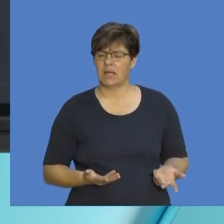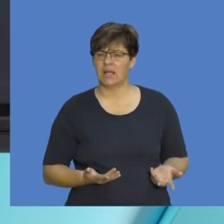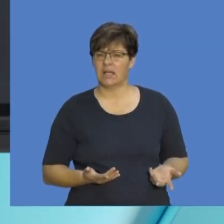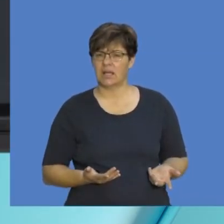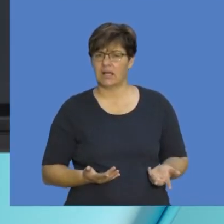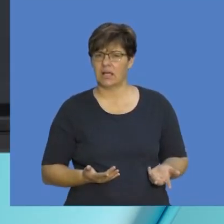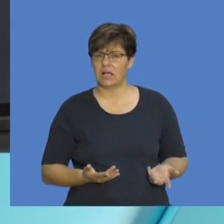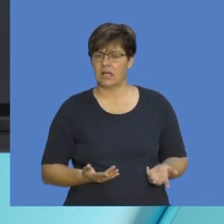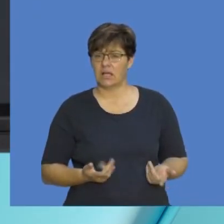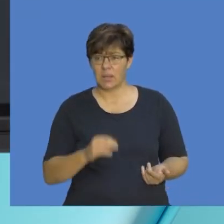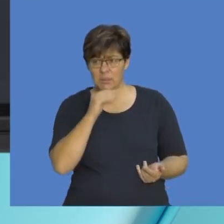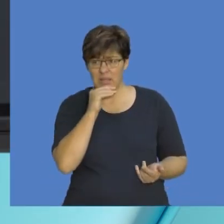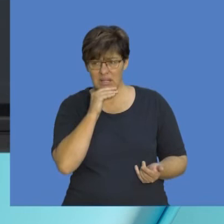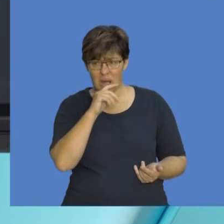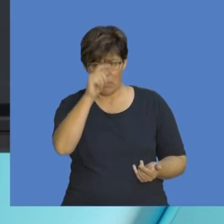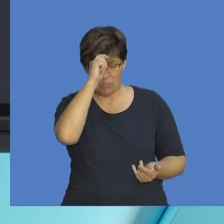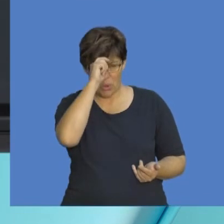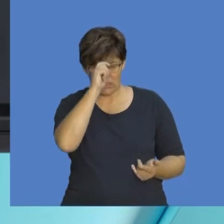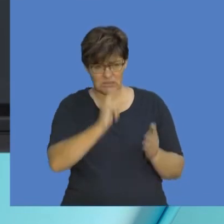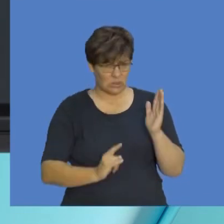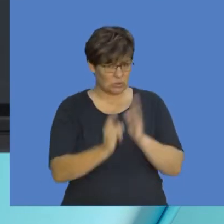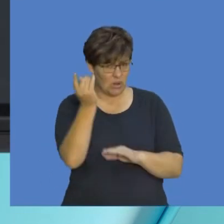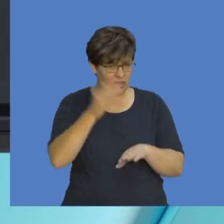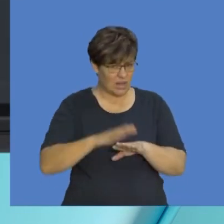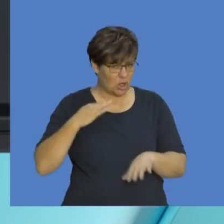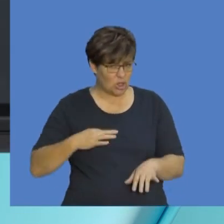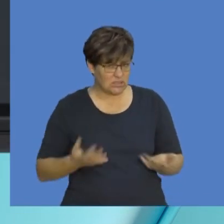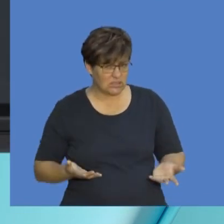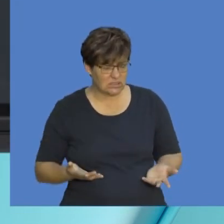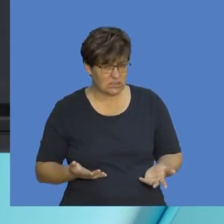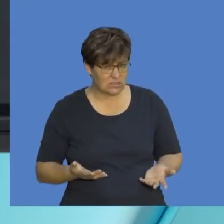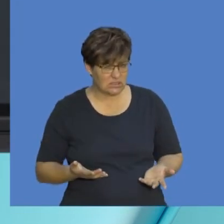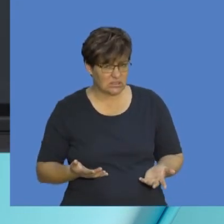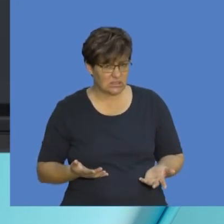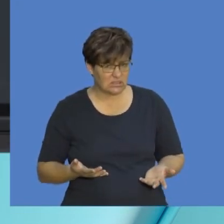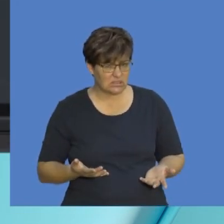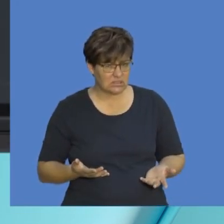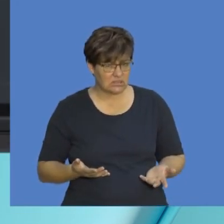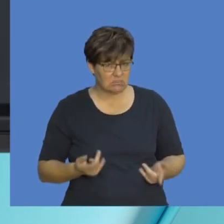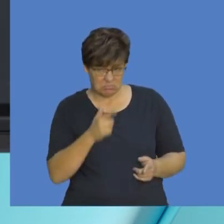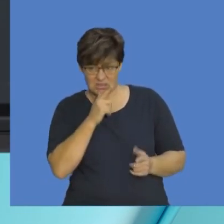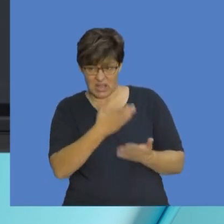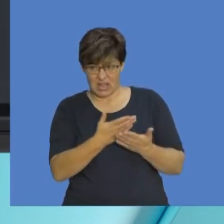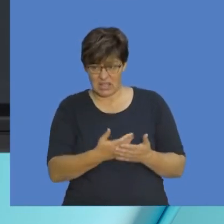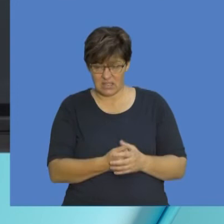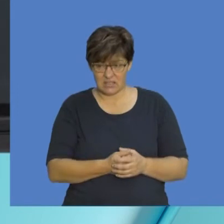Are boys taller than girls? Can I tell based on that?